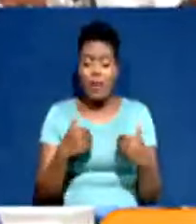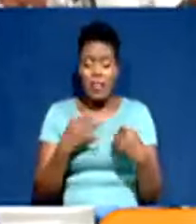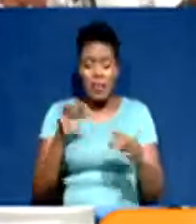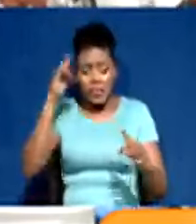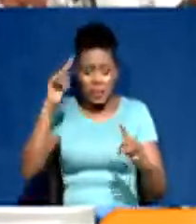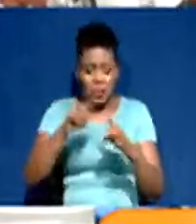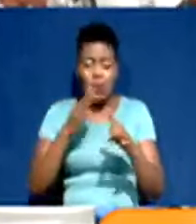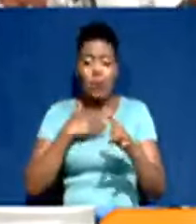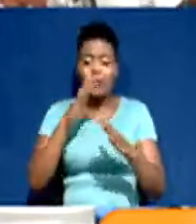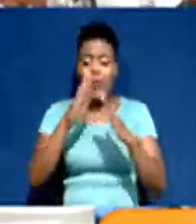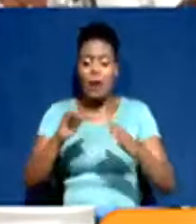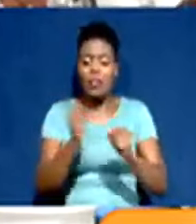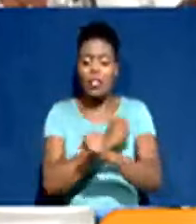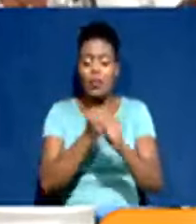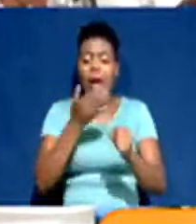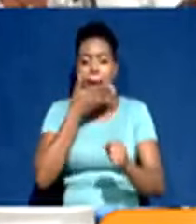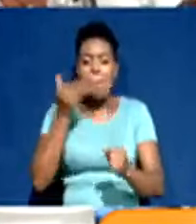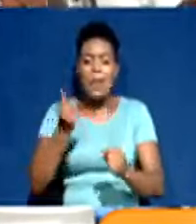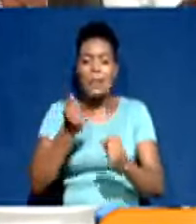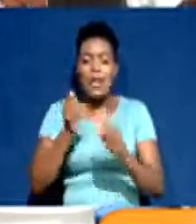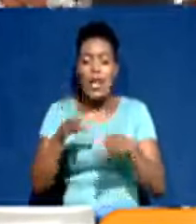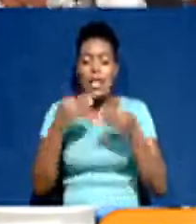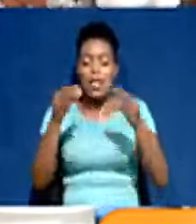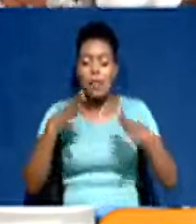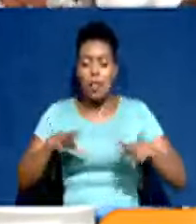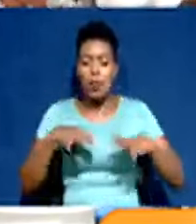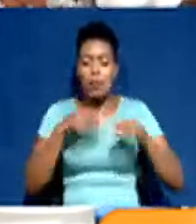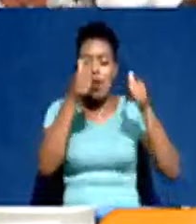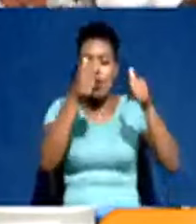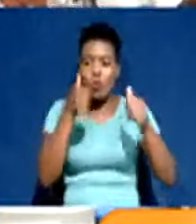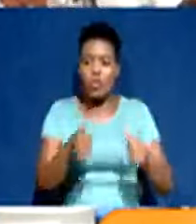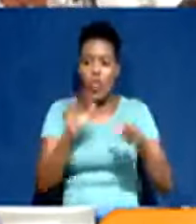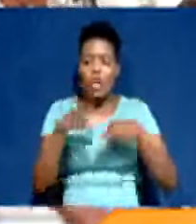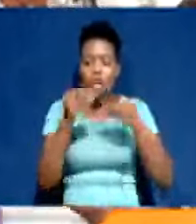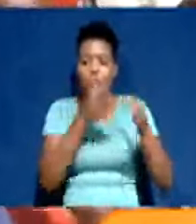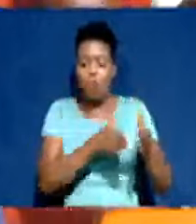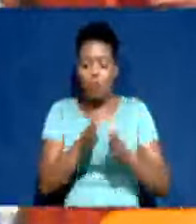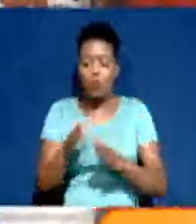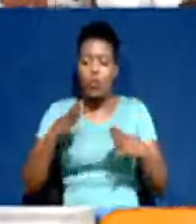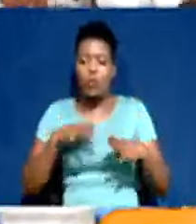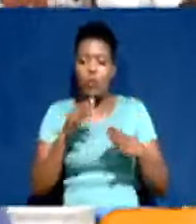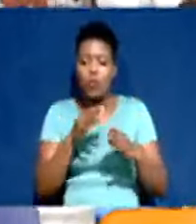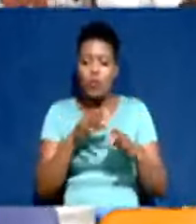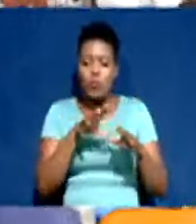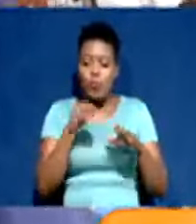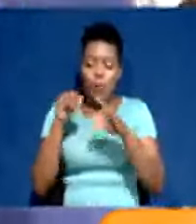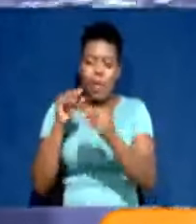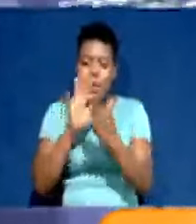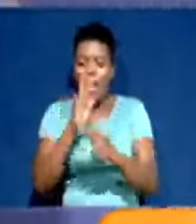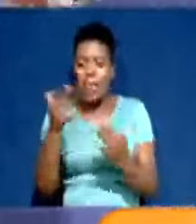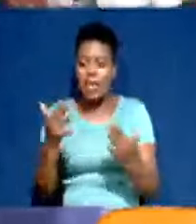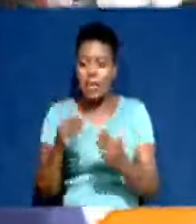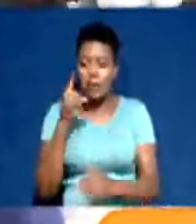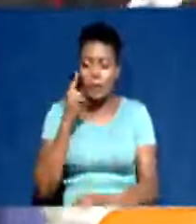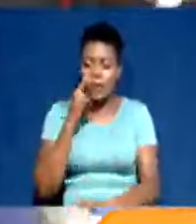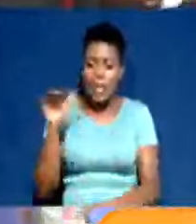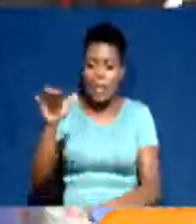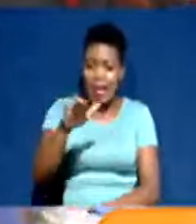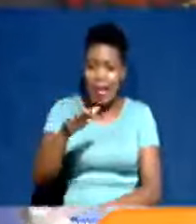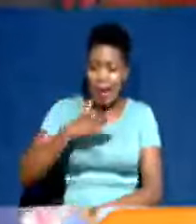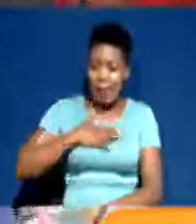kubomoa, ingekuwa ni vyema wananchi wapewe nafasi ya kutoa vyombo vyao. Naona hata hapa nyuma yangu kila mahali hapo